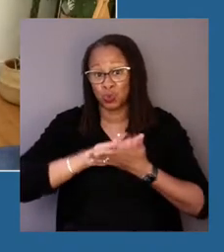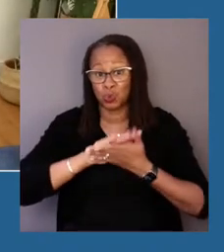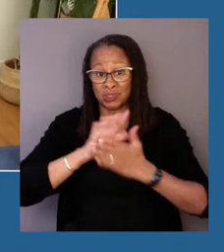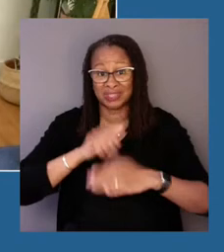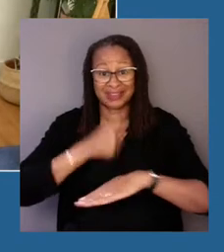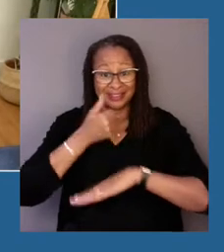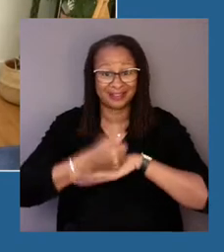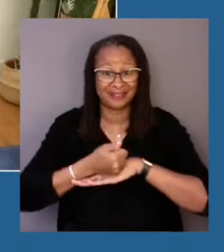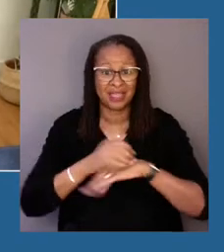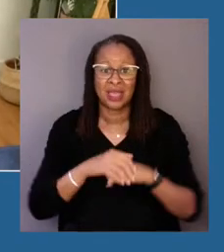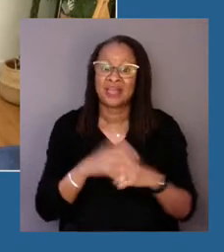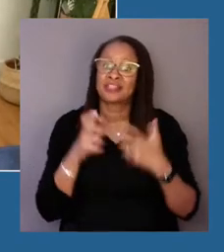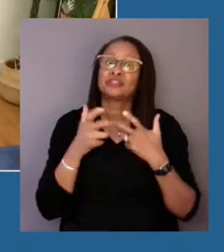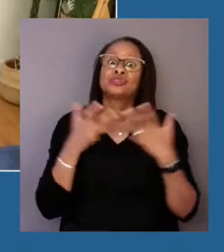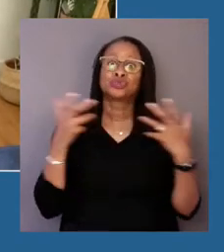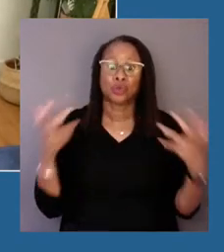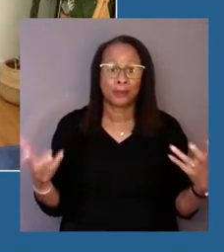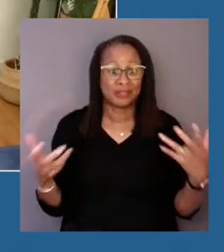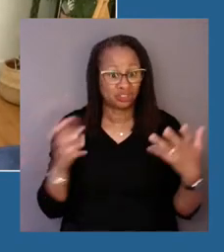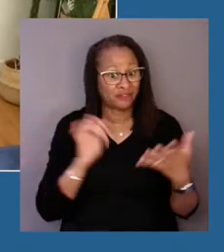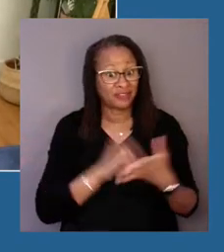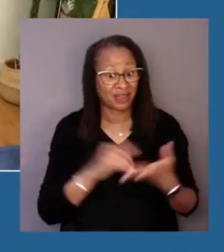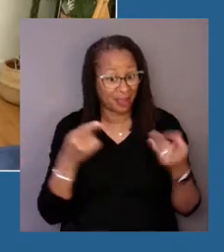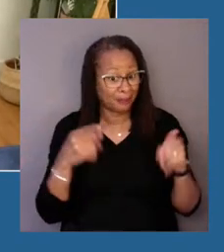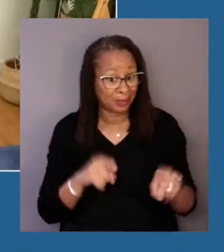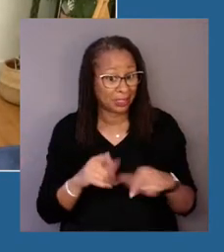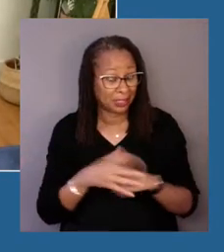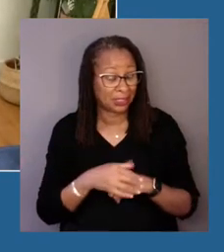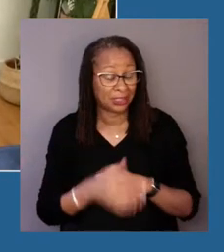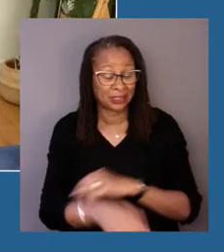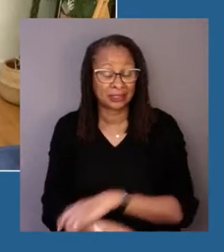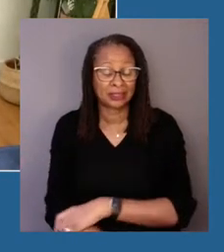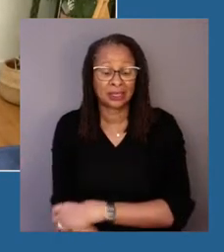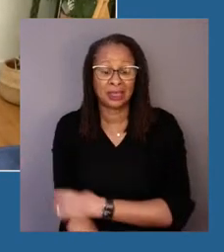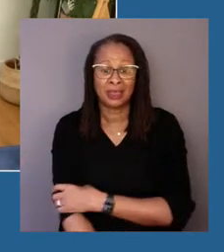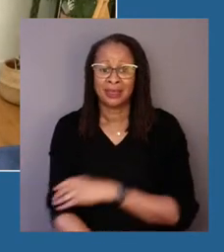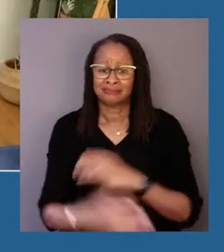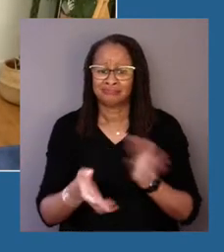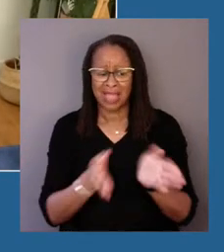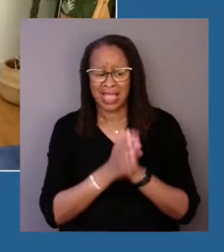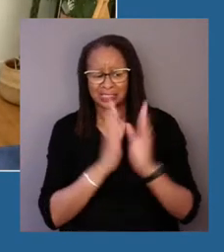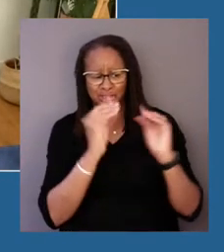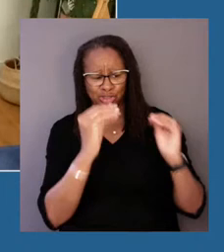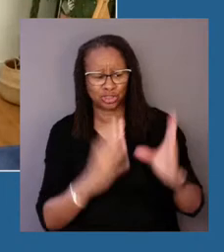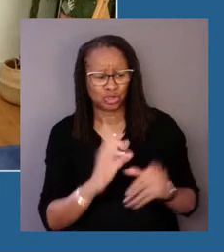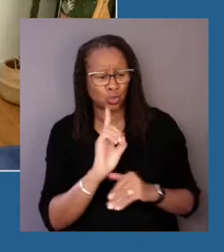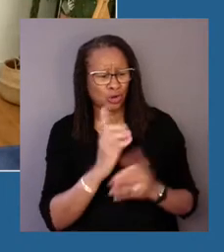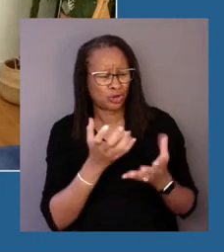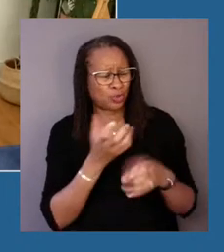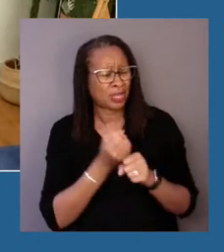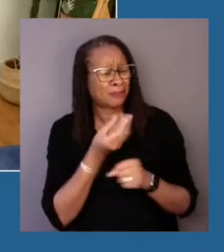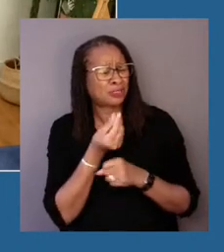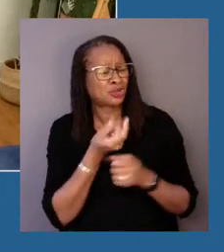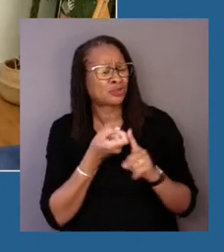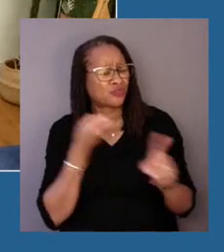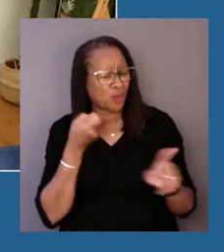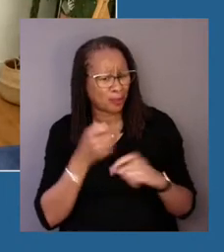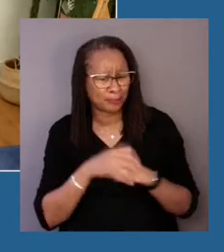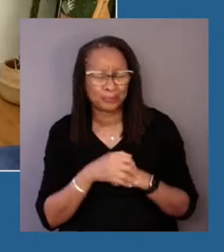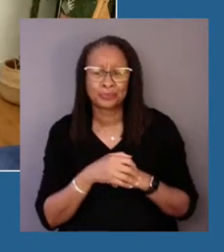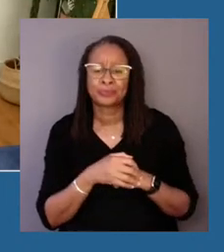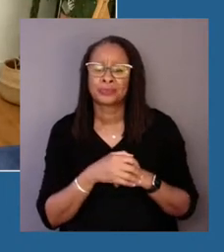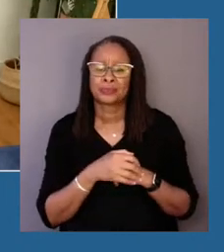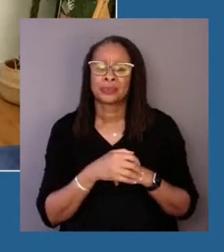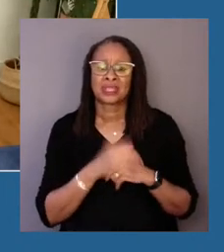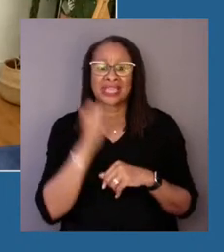there's a ton of that, like asking teachers where they're getting materials from, If